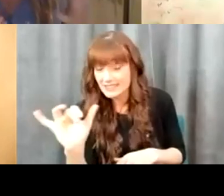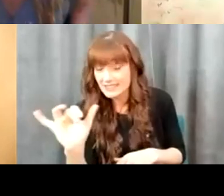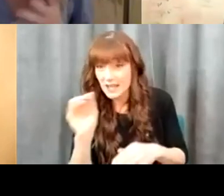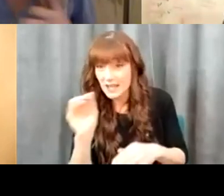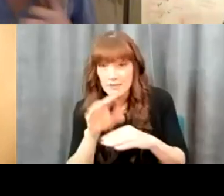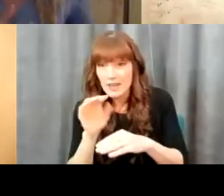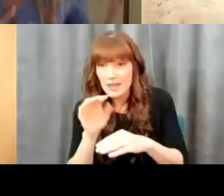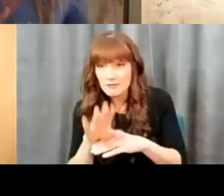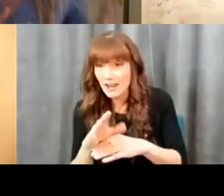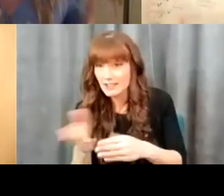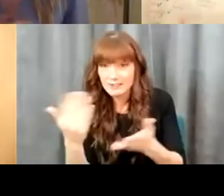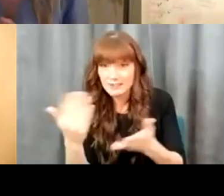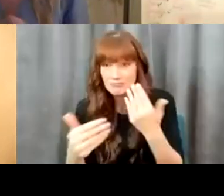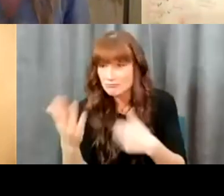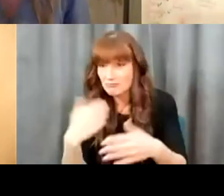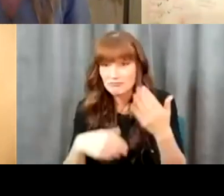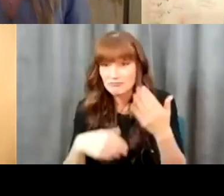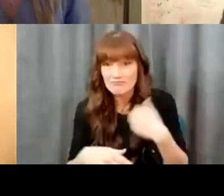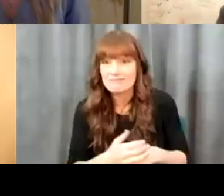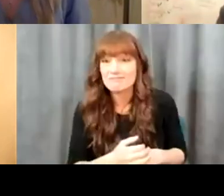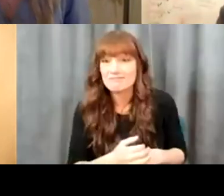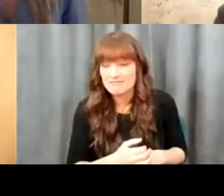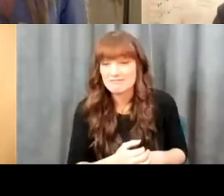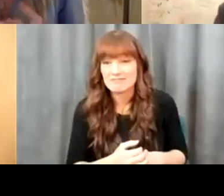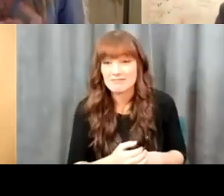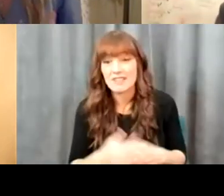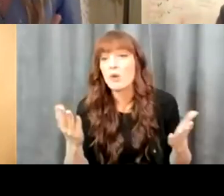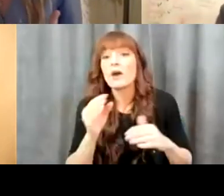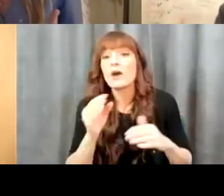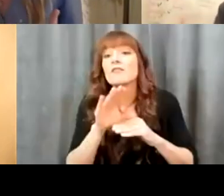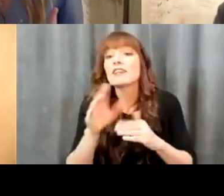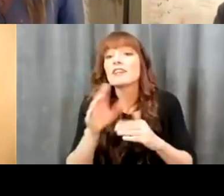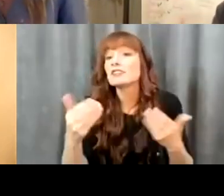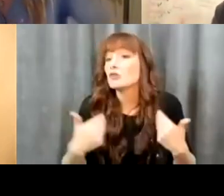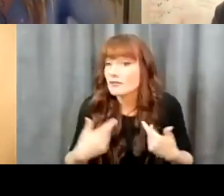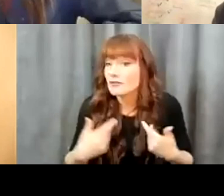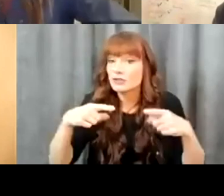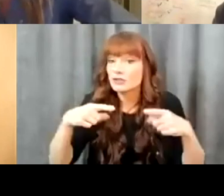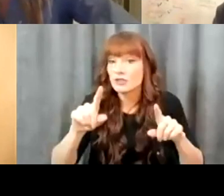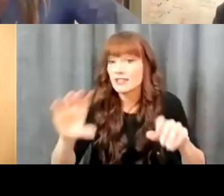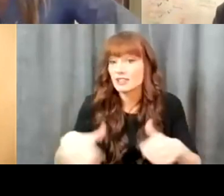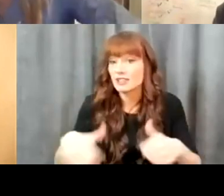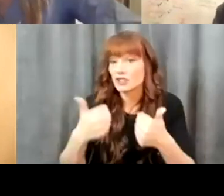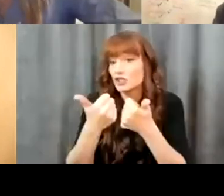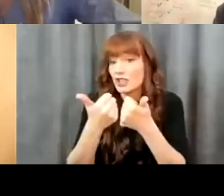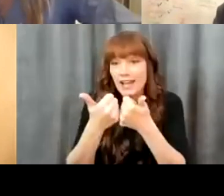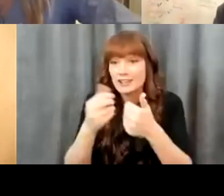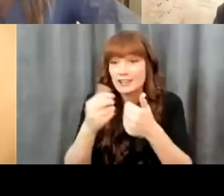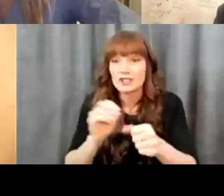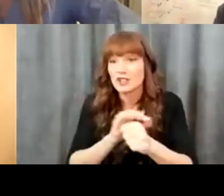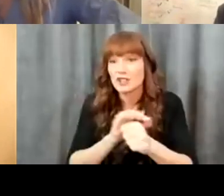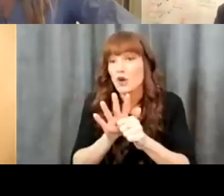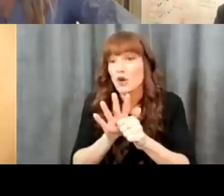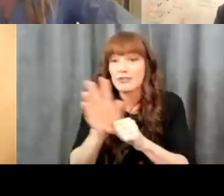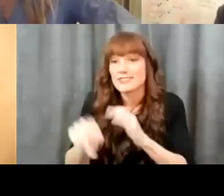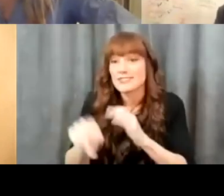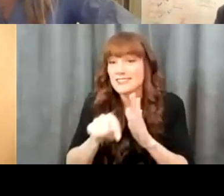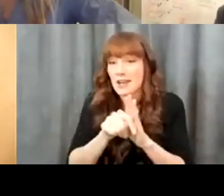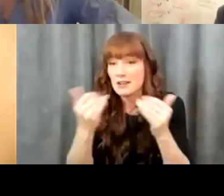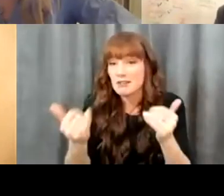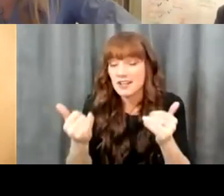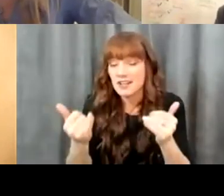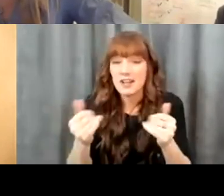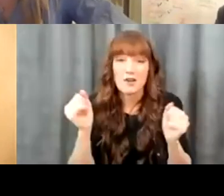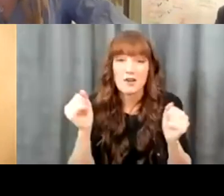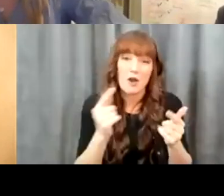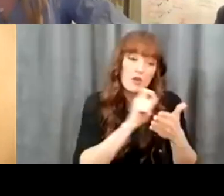advice track that we're on here, what advice do you have during these challenging times that we're all in to